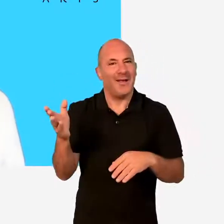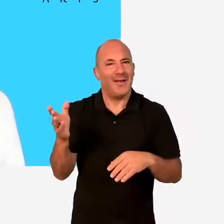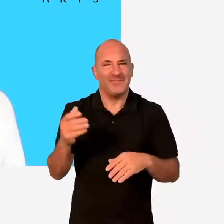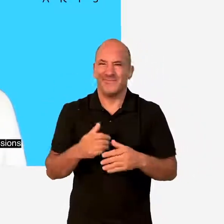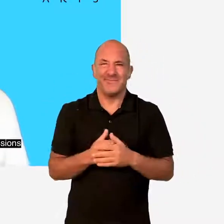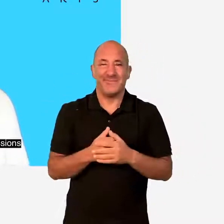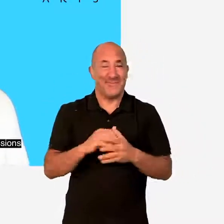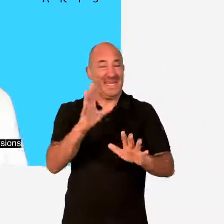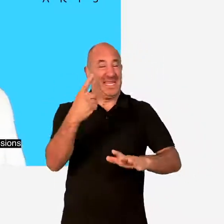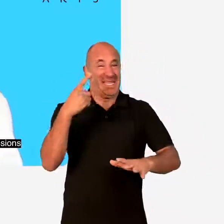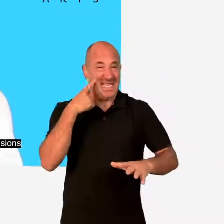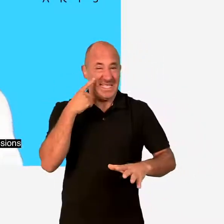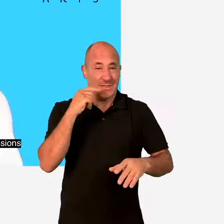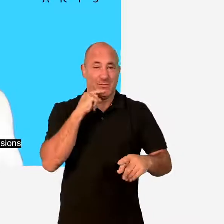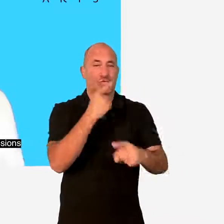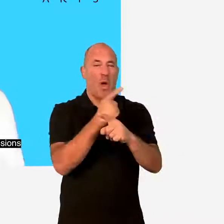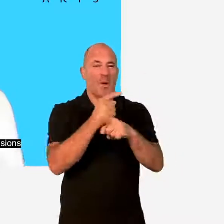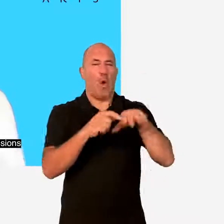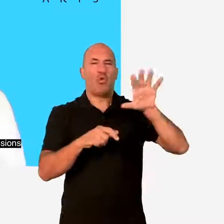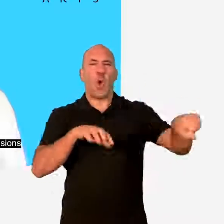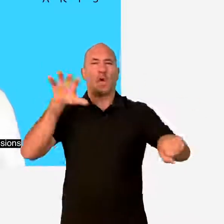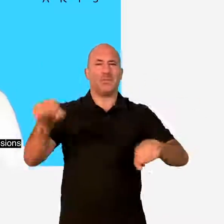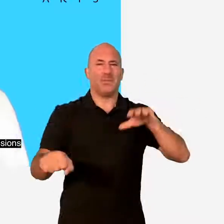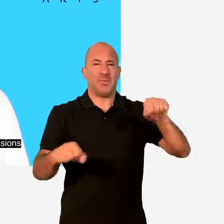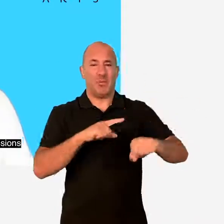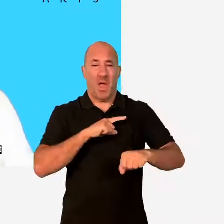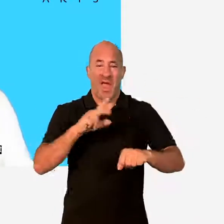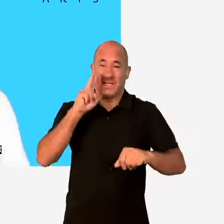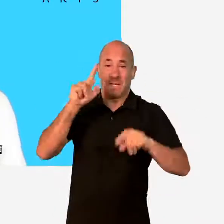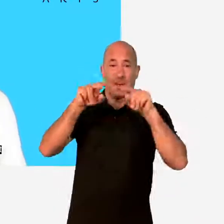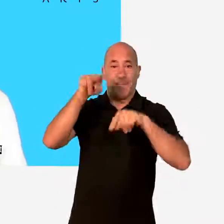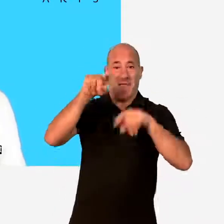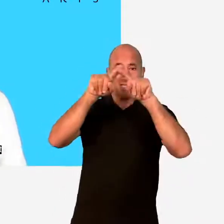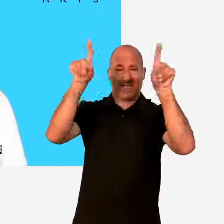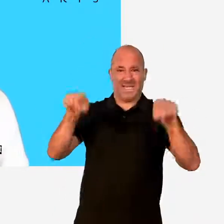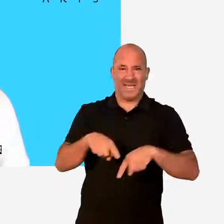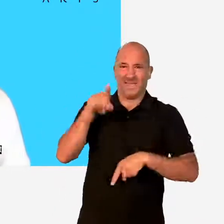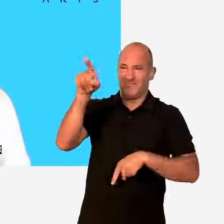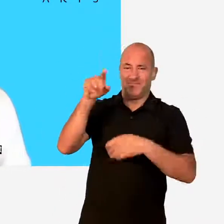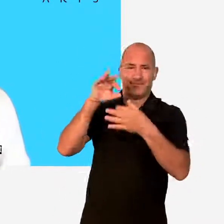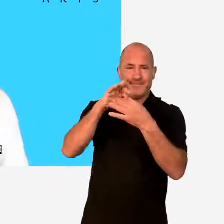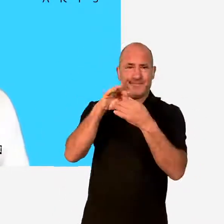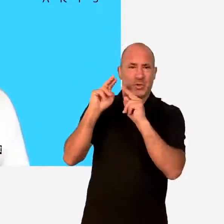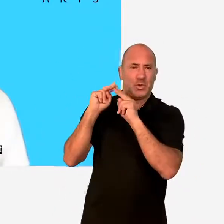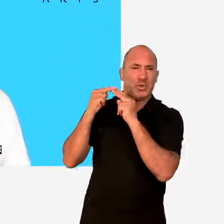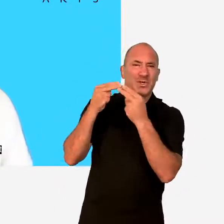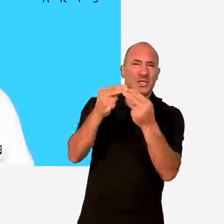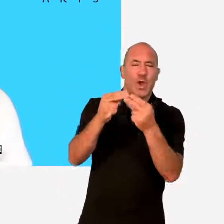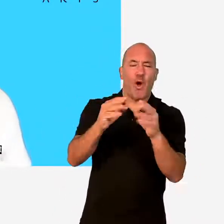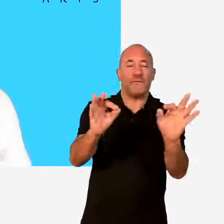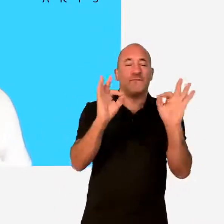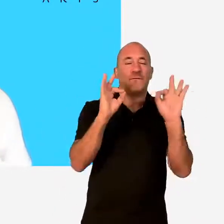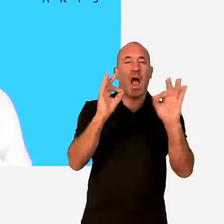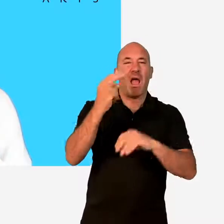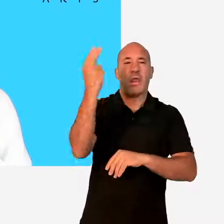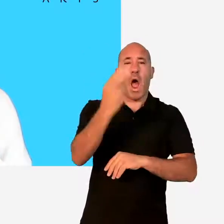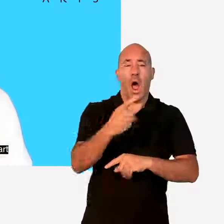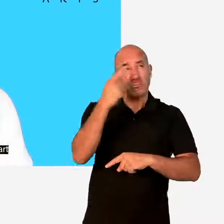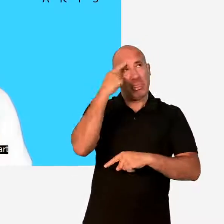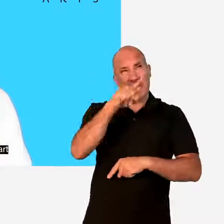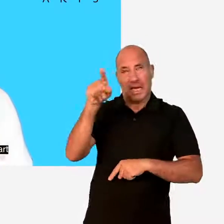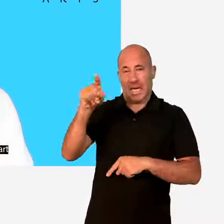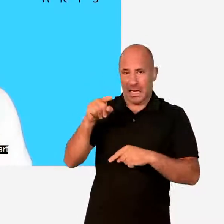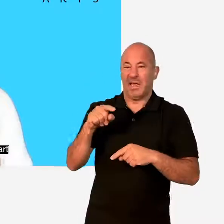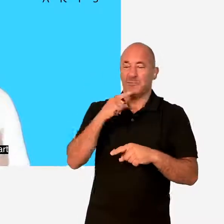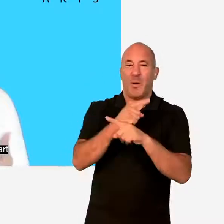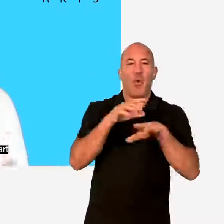it. Of course, it's much easier to have discussions about colonialism when you're looking at paintings that adhere